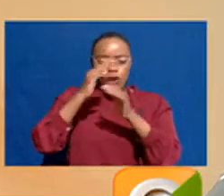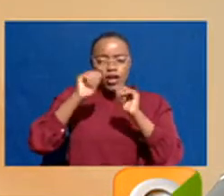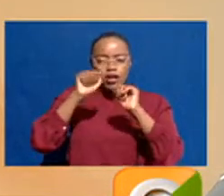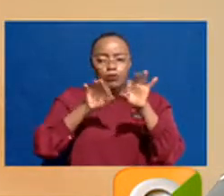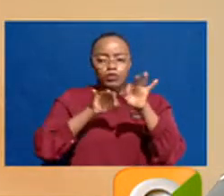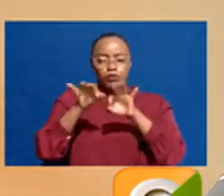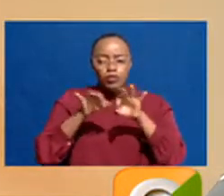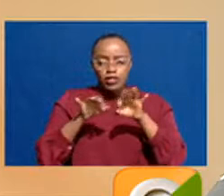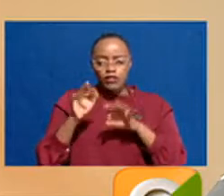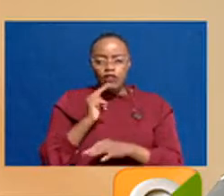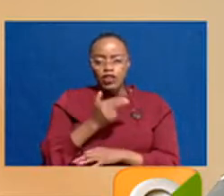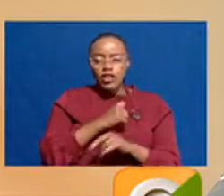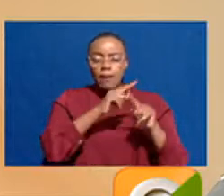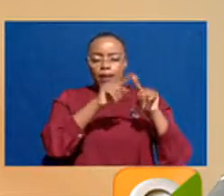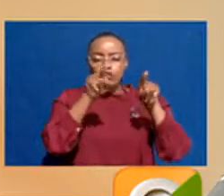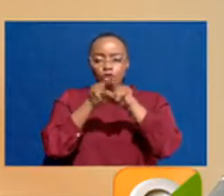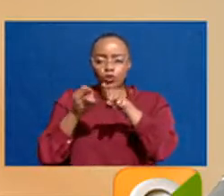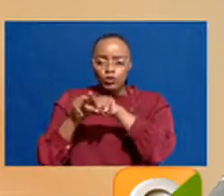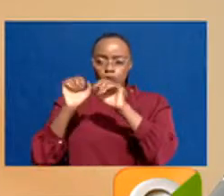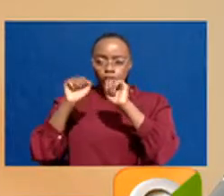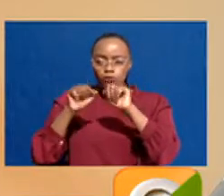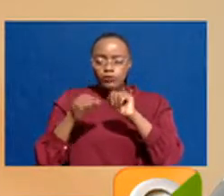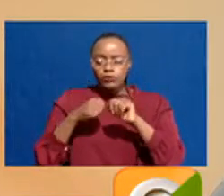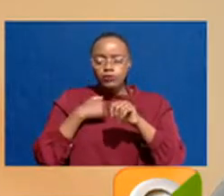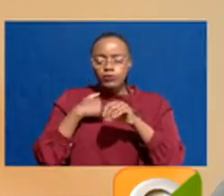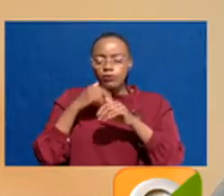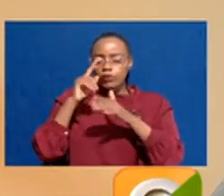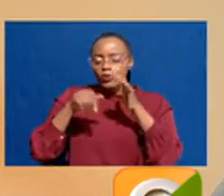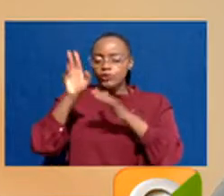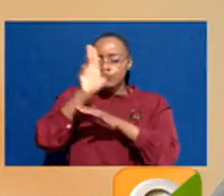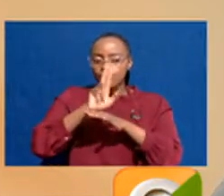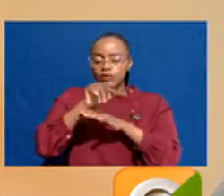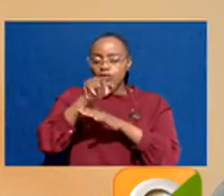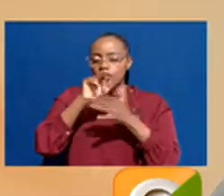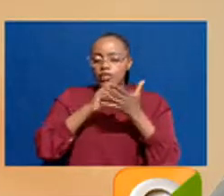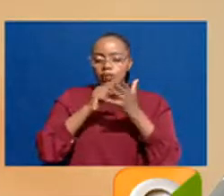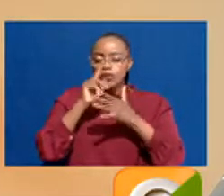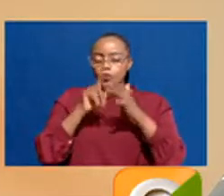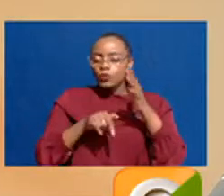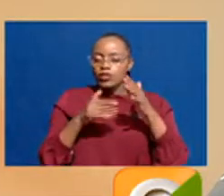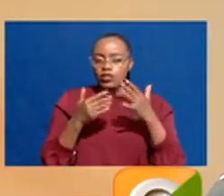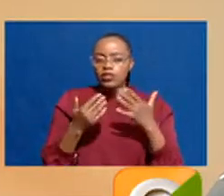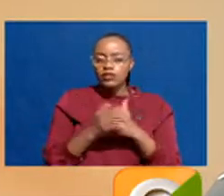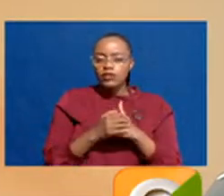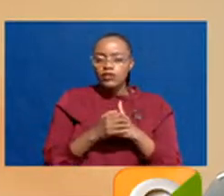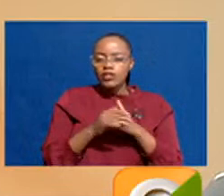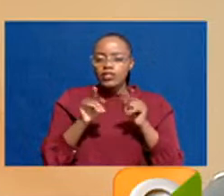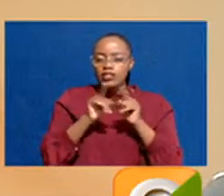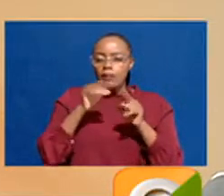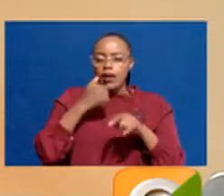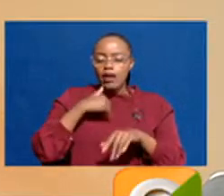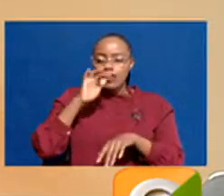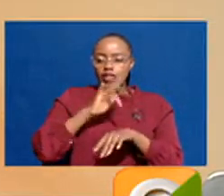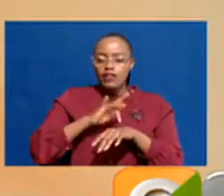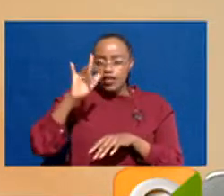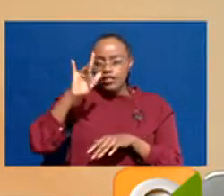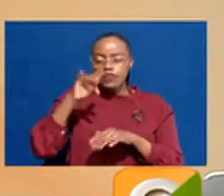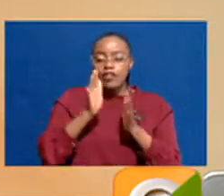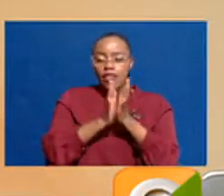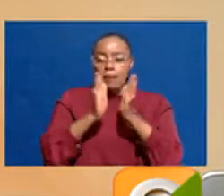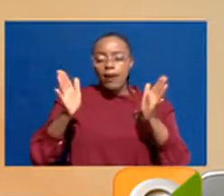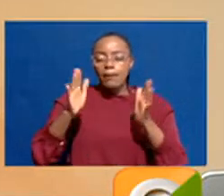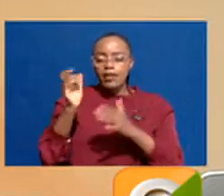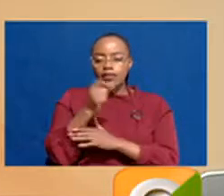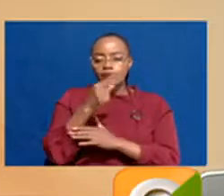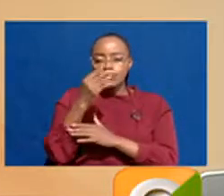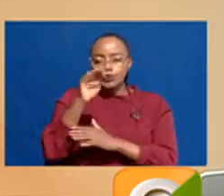explain that for us, but also the rationale and what this means, especially in affecting the public wage